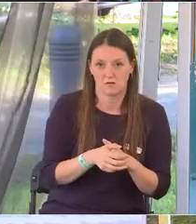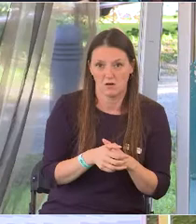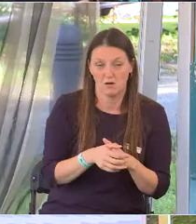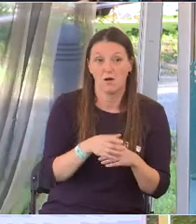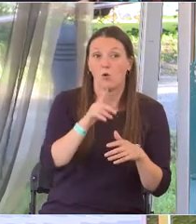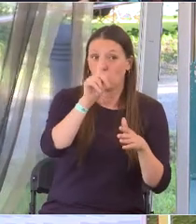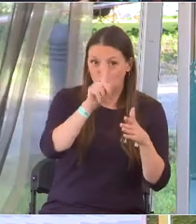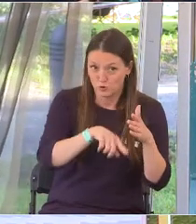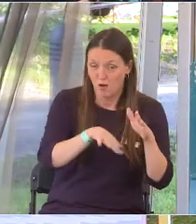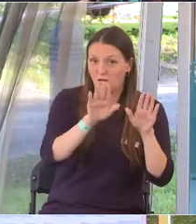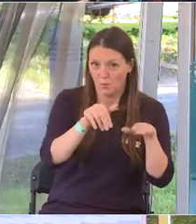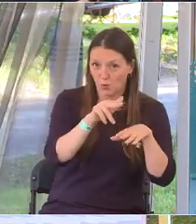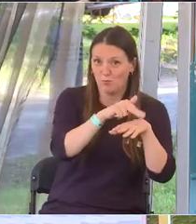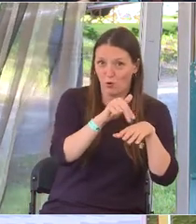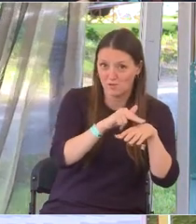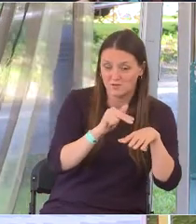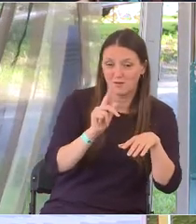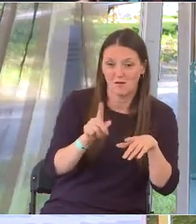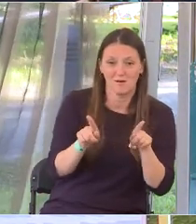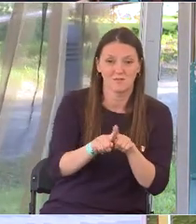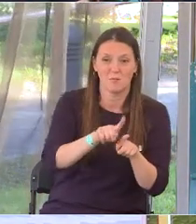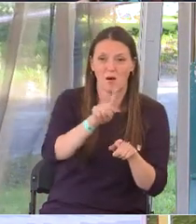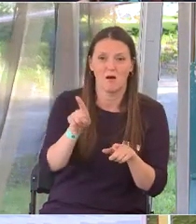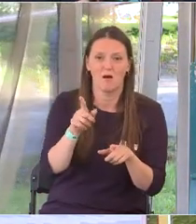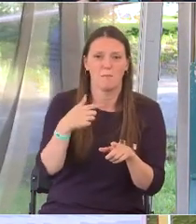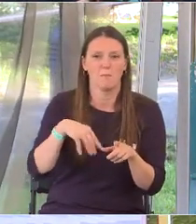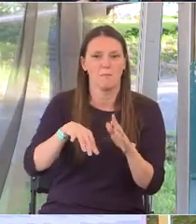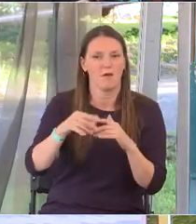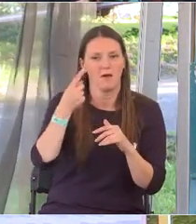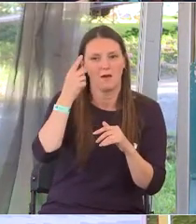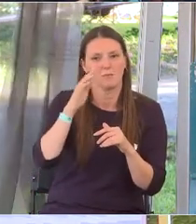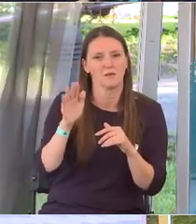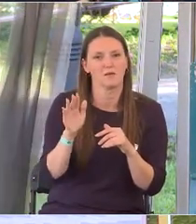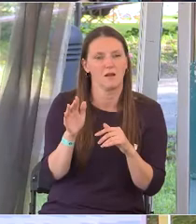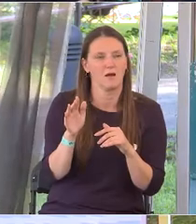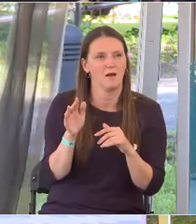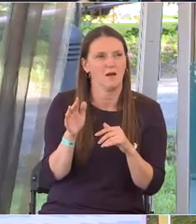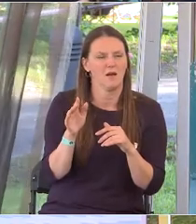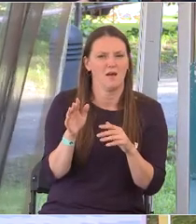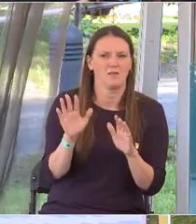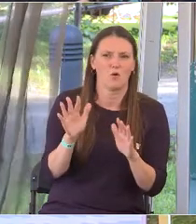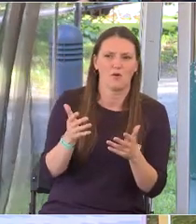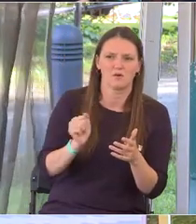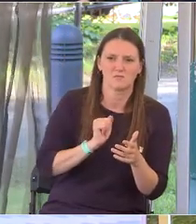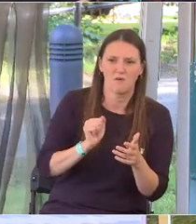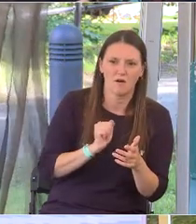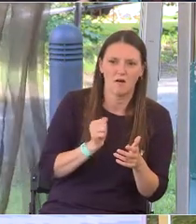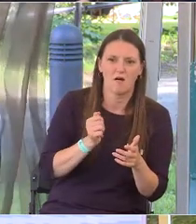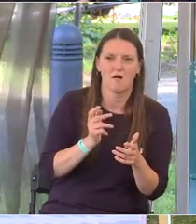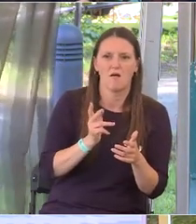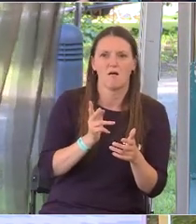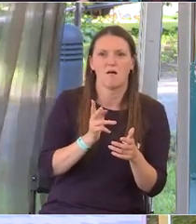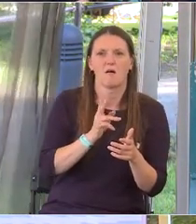trust police, yes, but at the same time, we don't think that it's worthy or we don't even bother